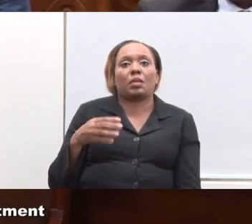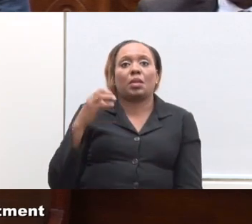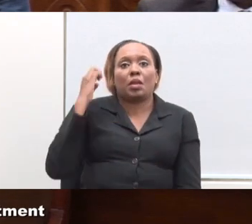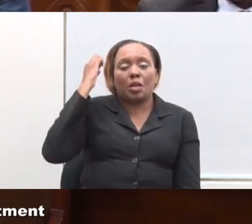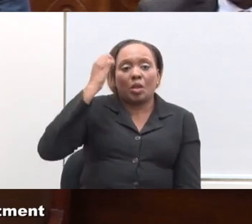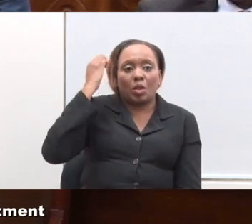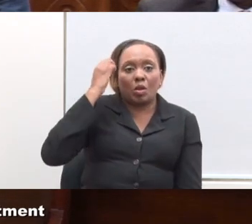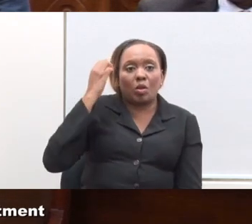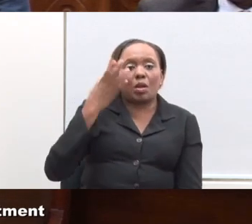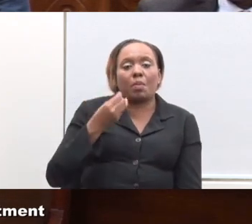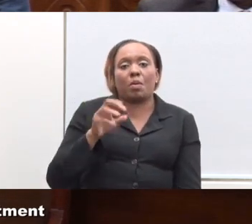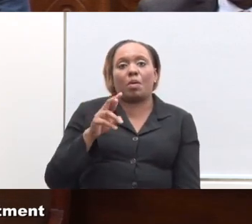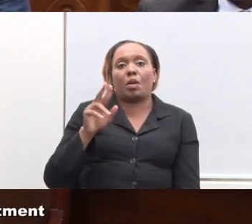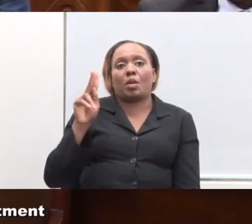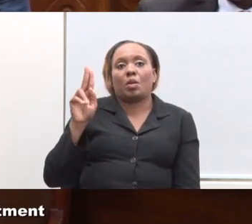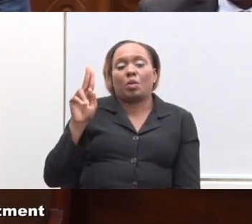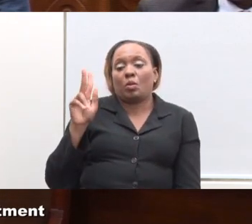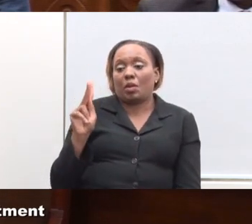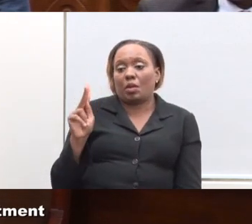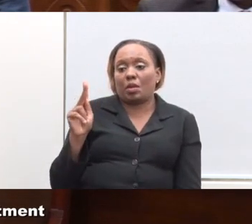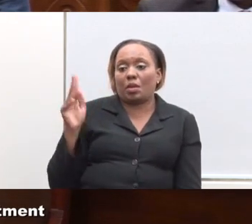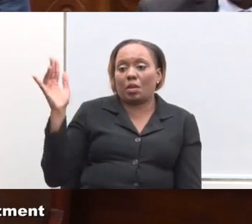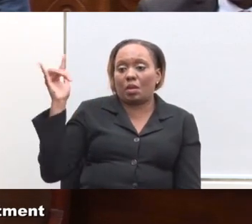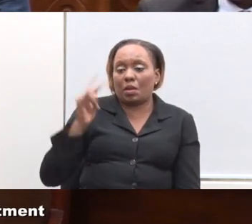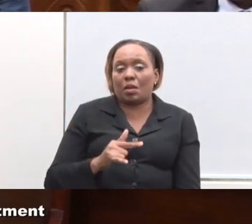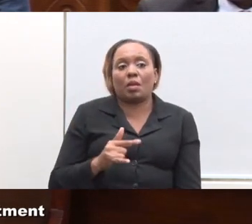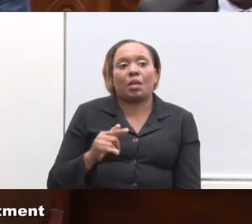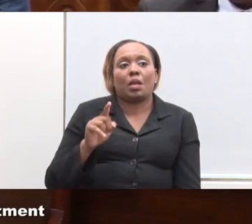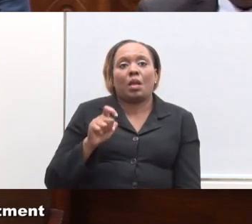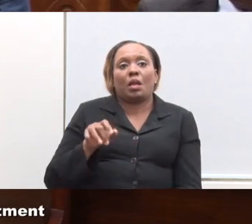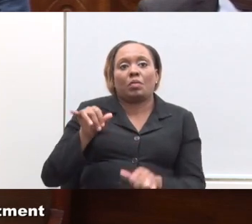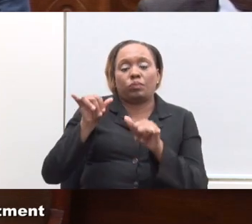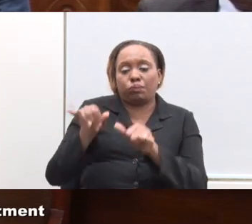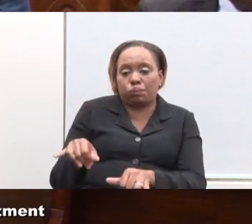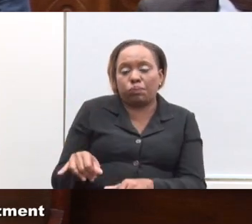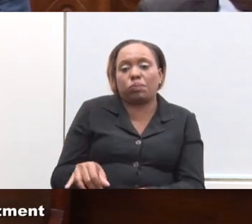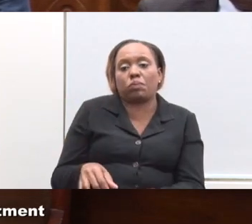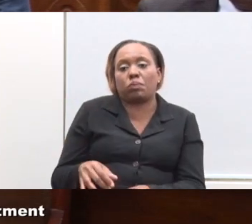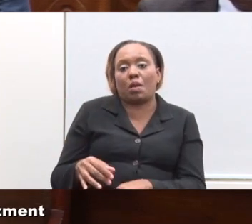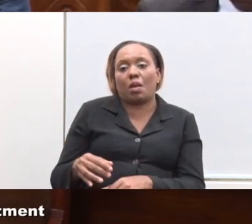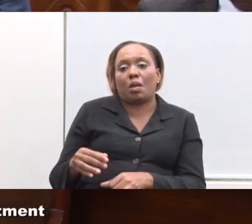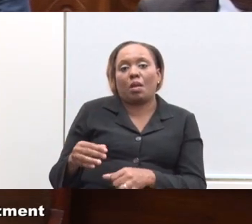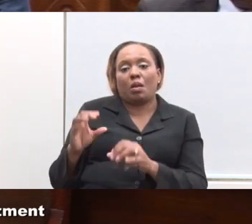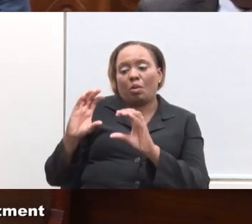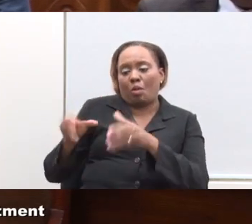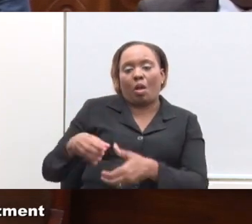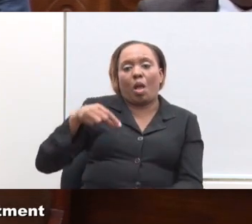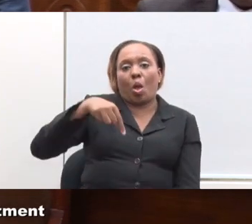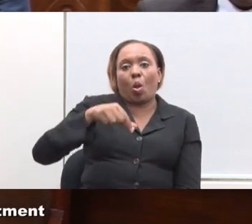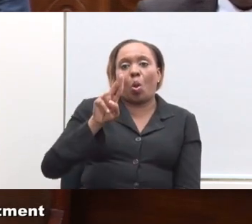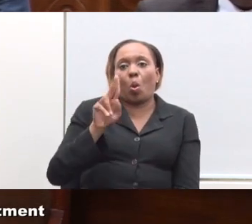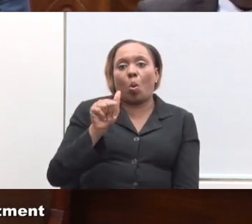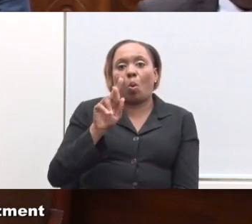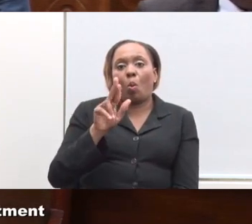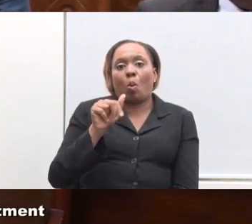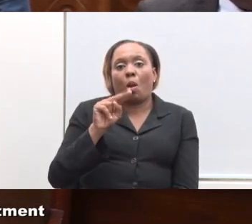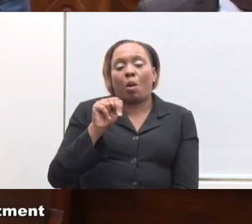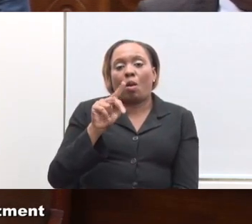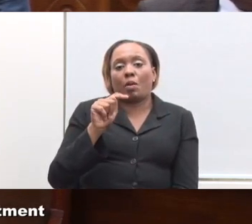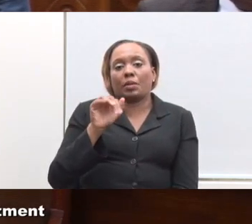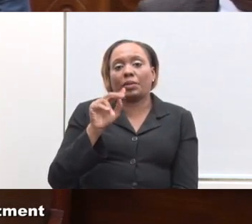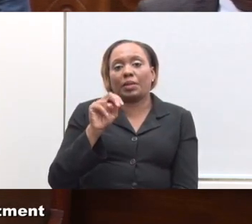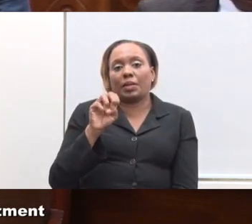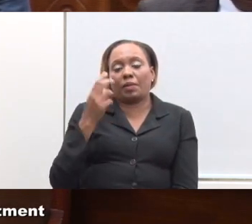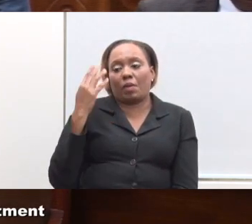because we don't like them. In fact, a lot of them are students, Bajan students, studying overseas. But when you come